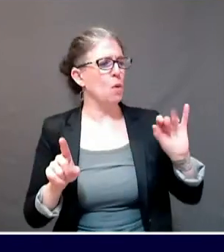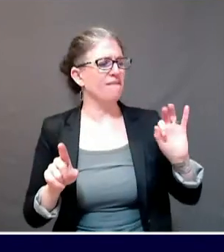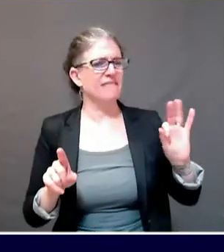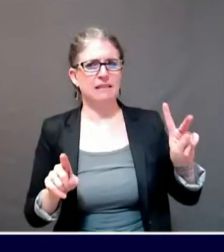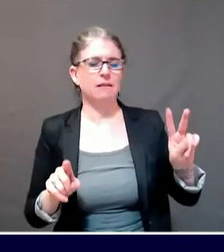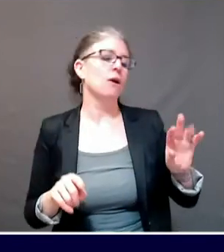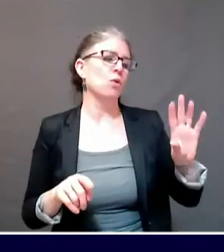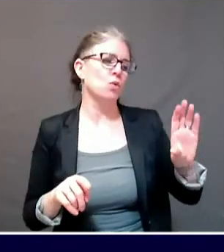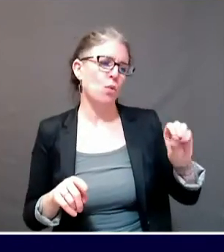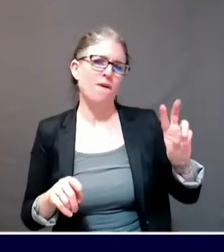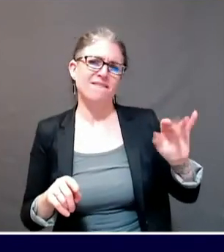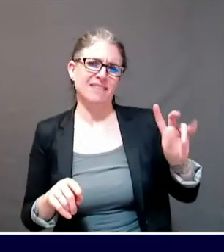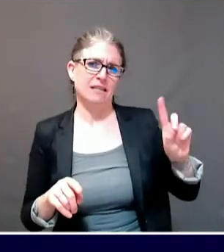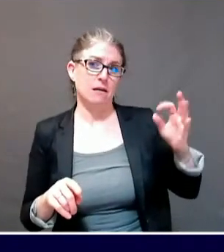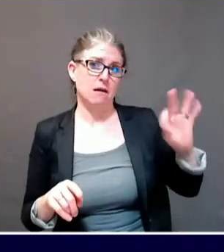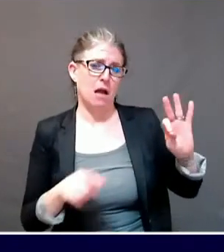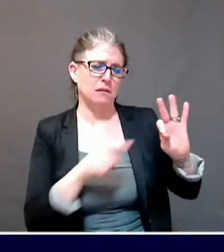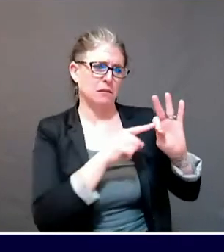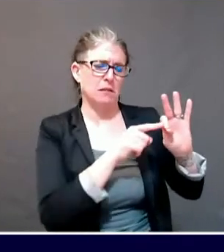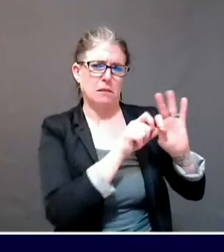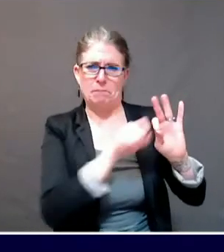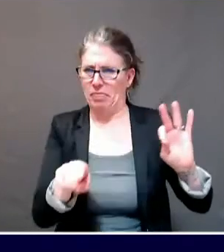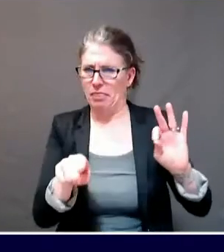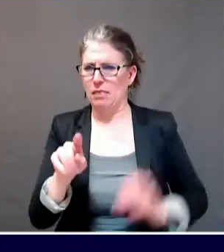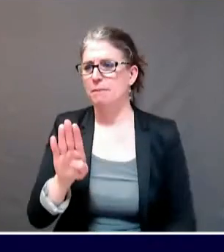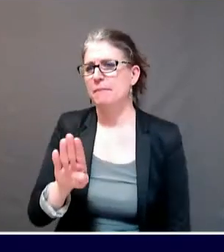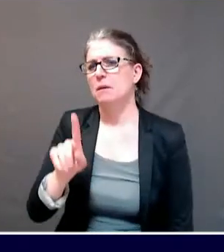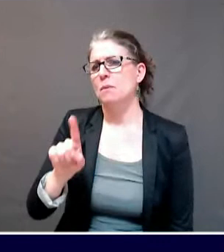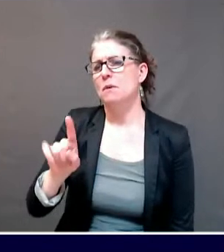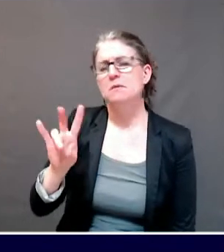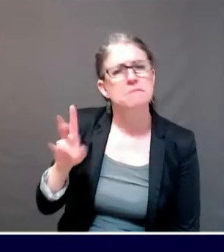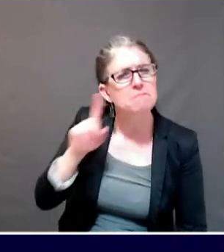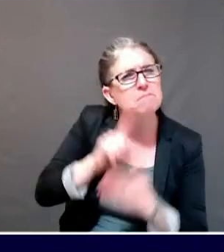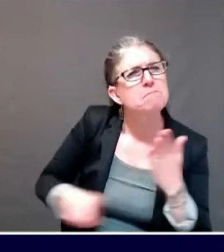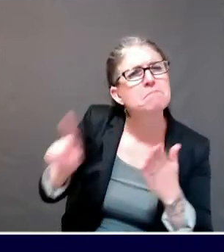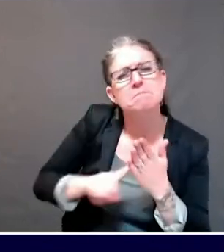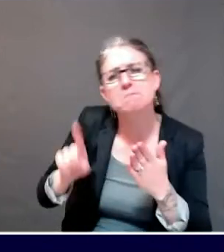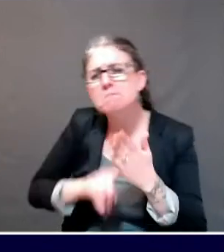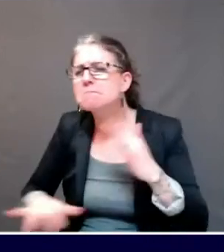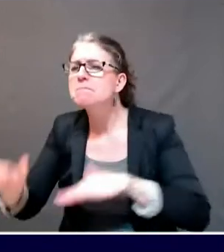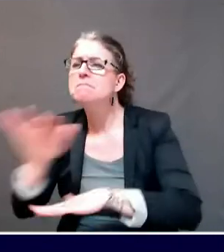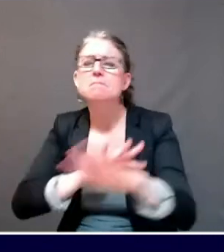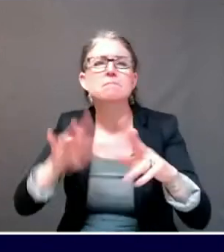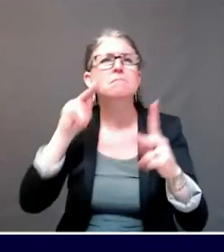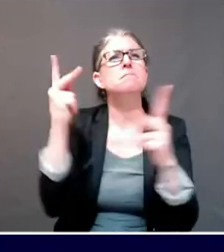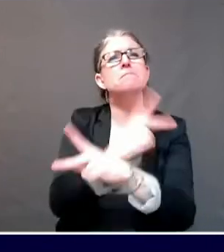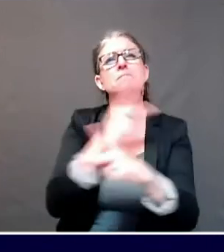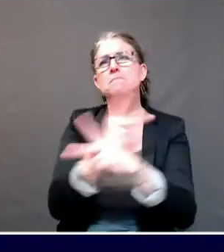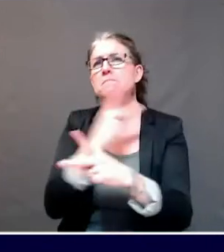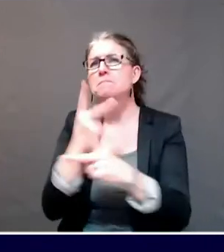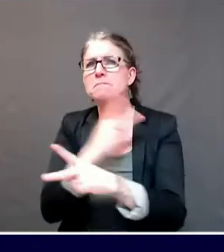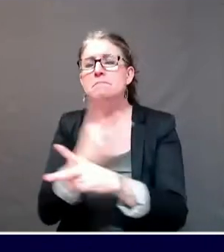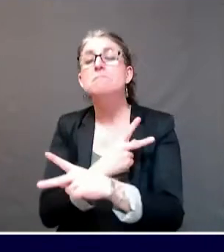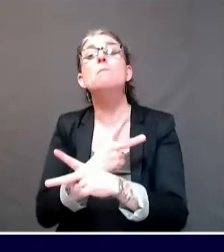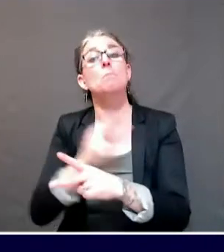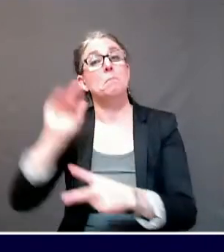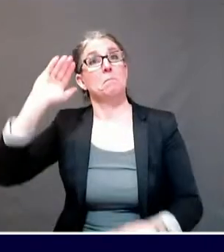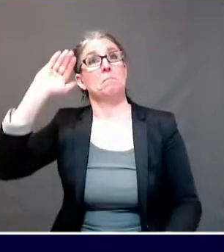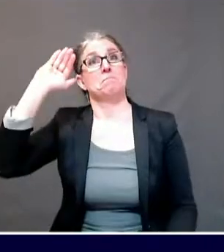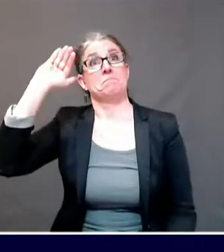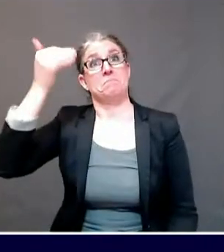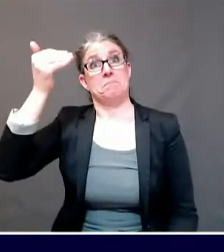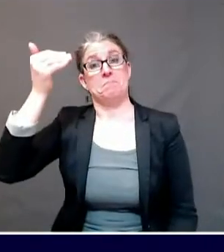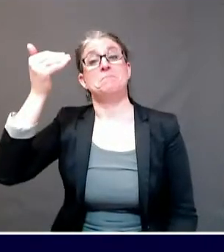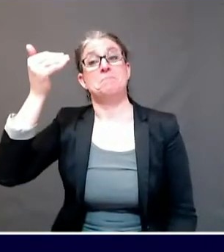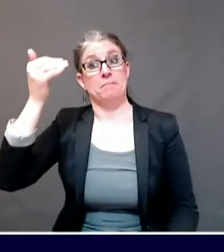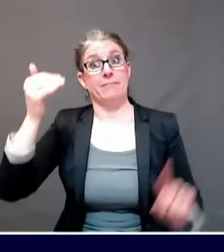the UK, as well as in at least 3 states, Colorado, California, and now Florida.